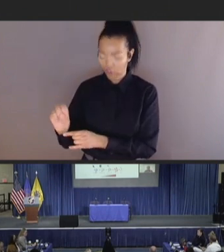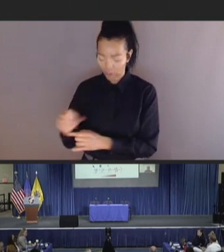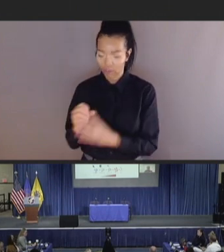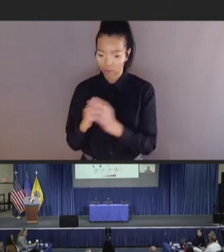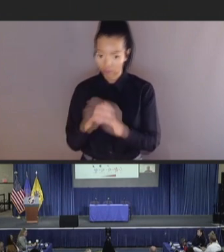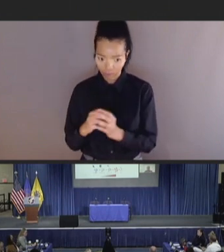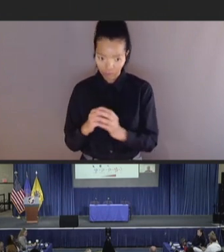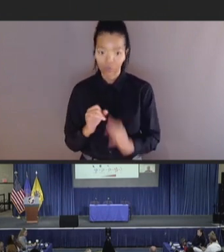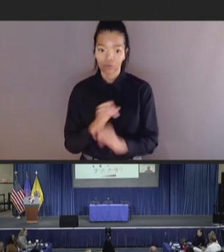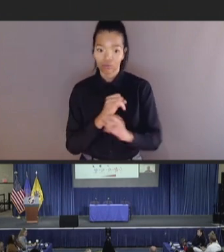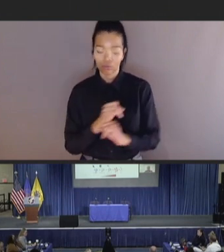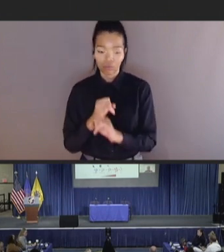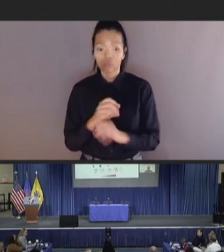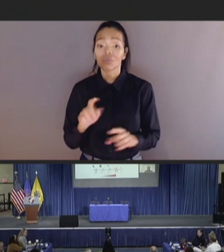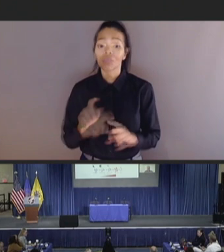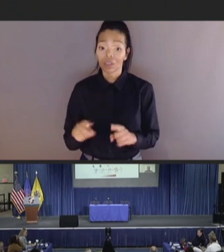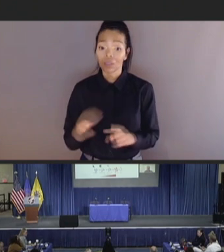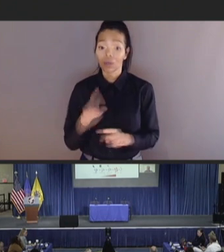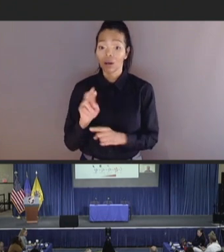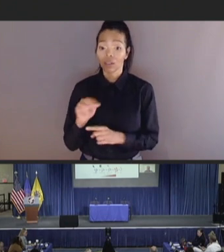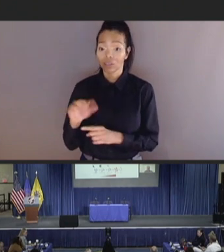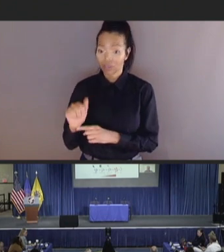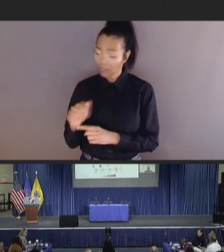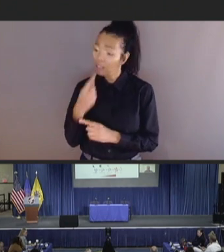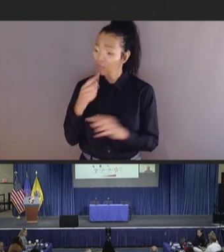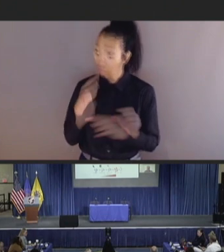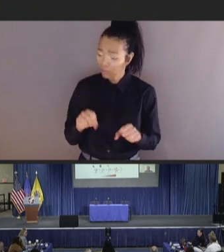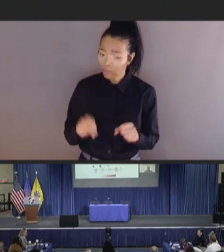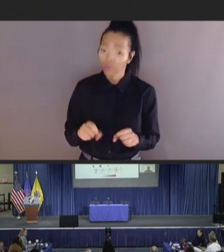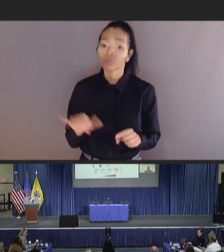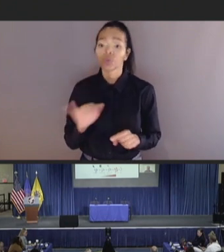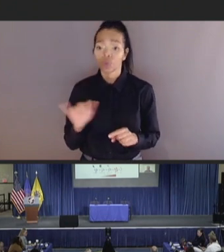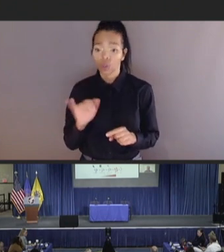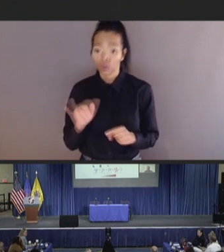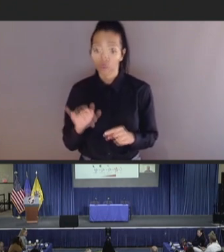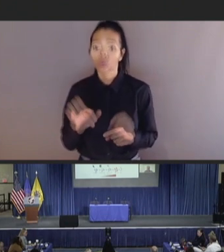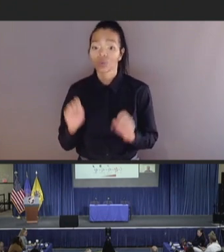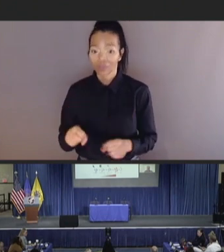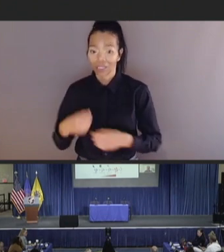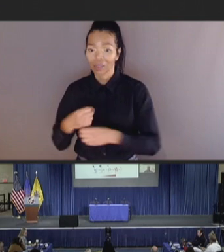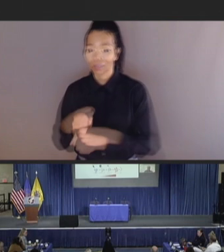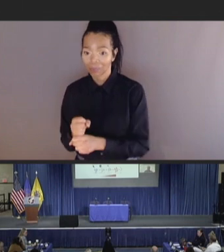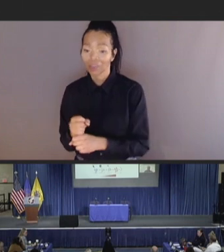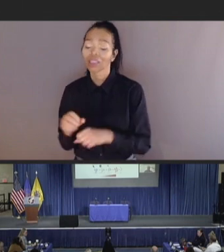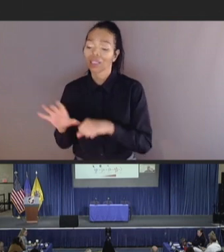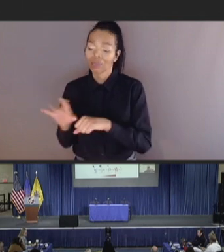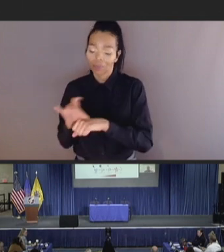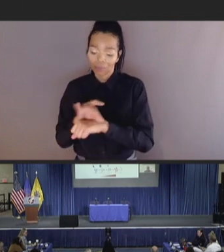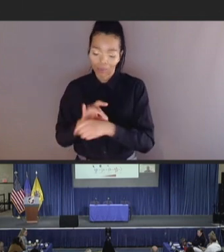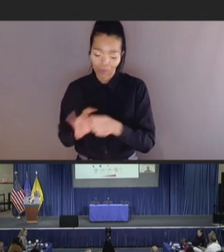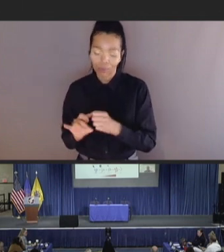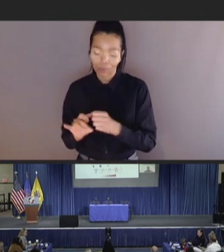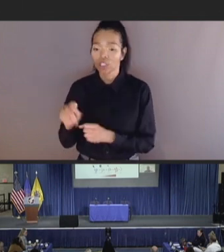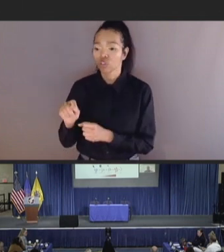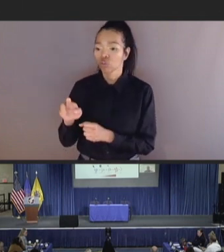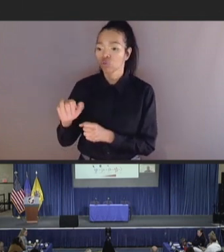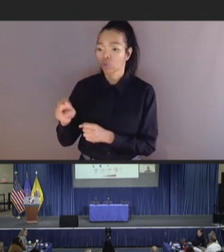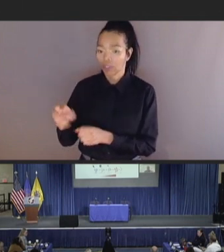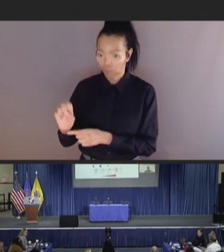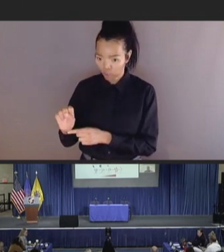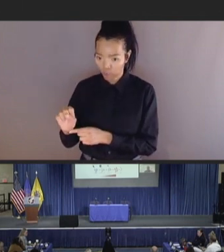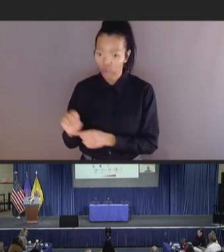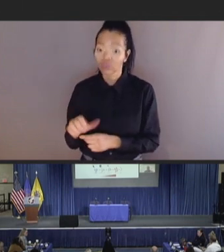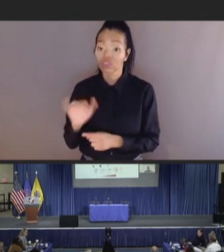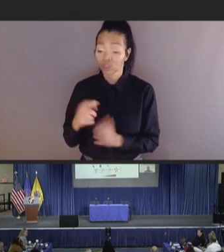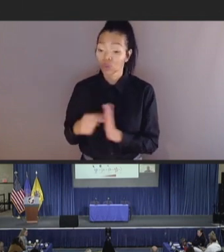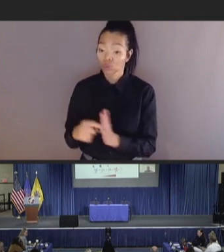enabling there. RNA also allows the delivery of membrane-bound trimers, which we, with Facundo and others, have shown actually have a lot of